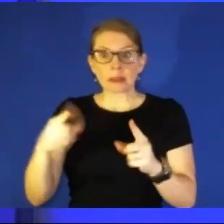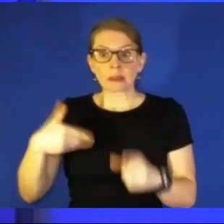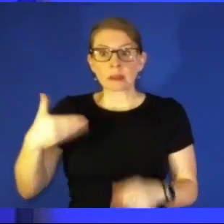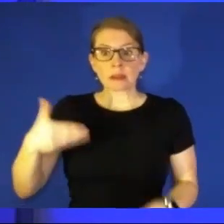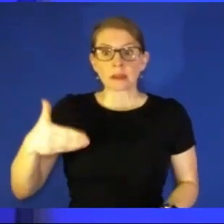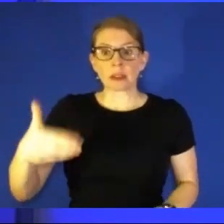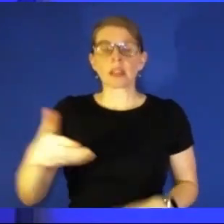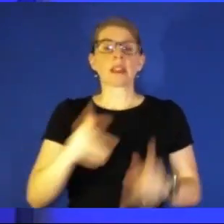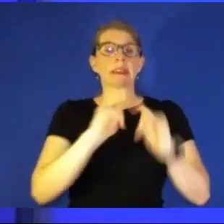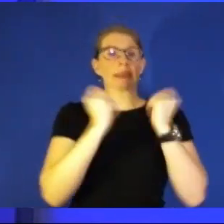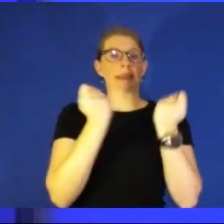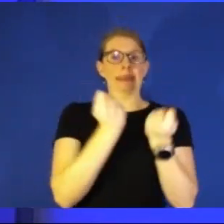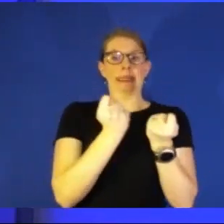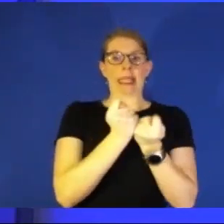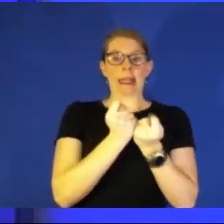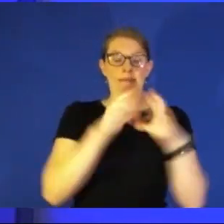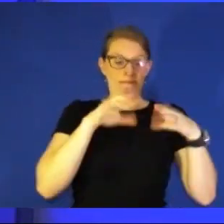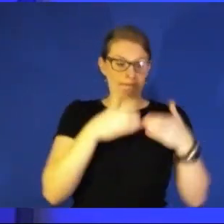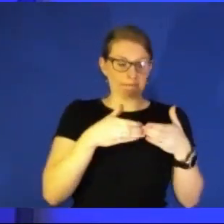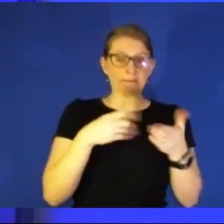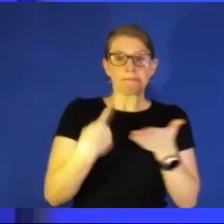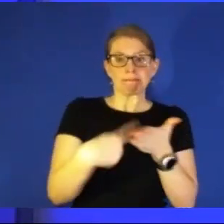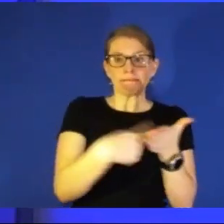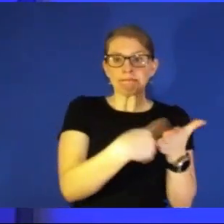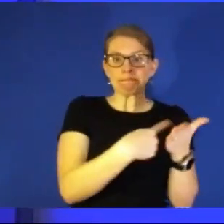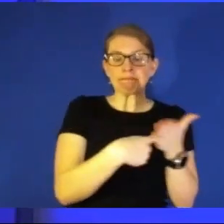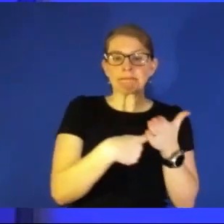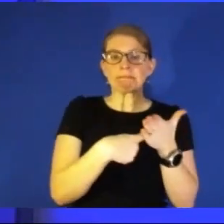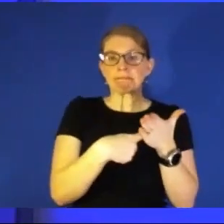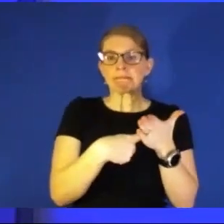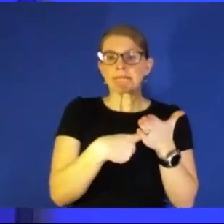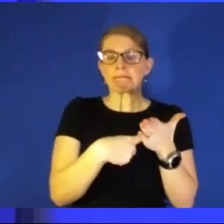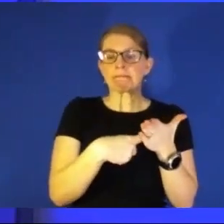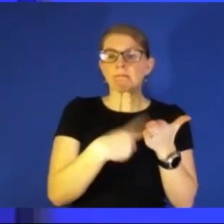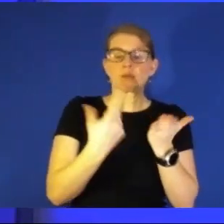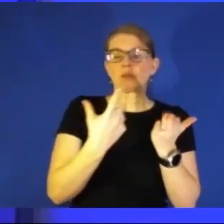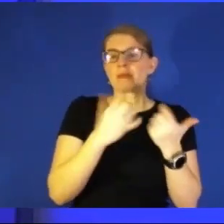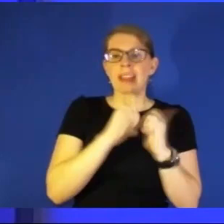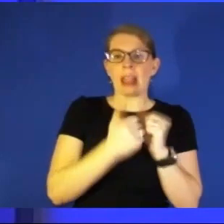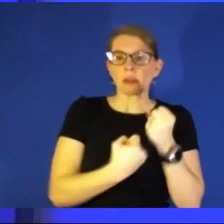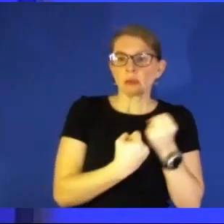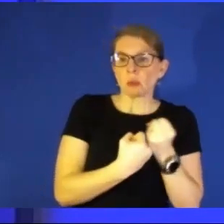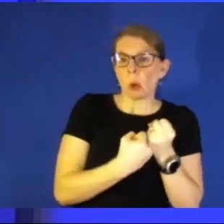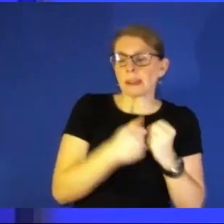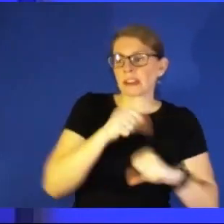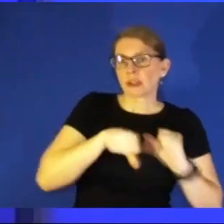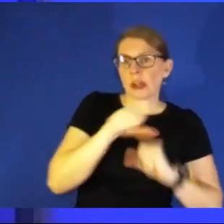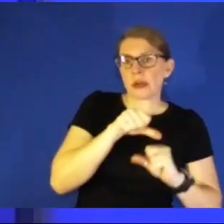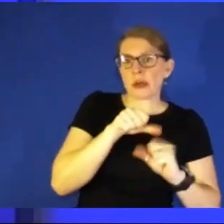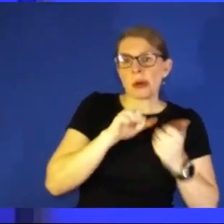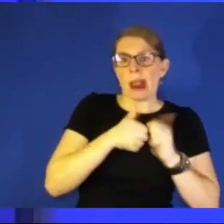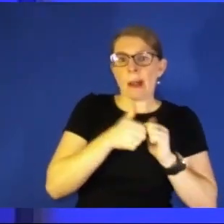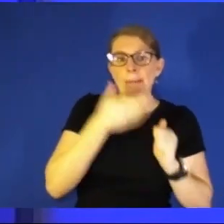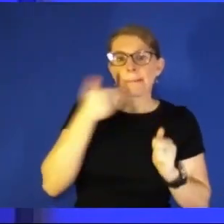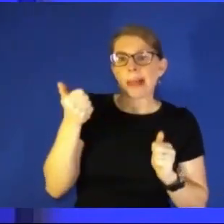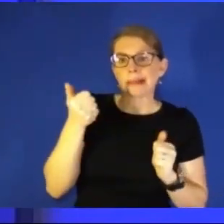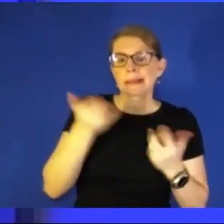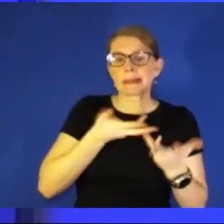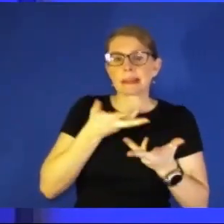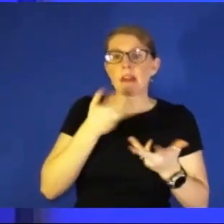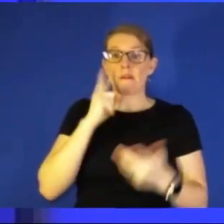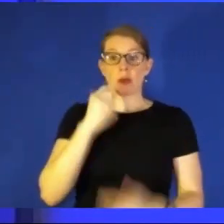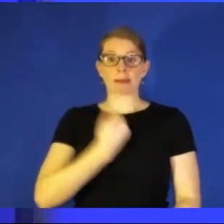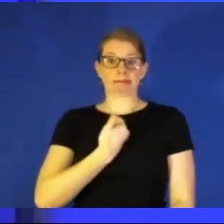team debriefing that and talking about ways to support one another. And, for myself, I